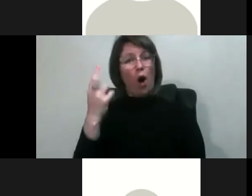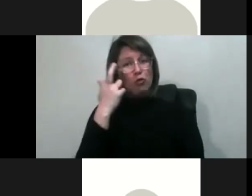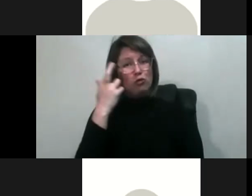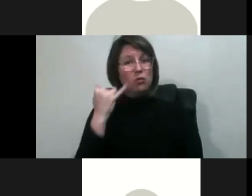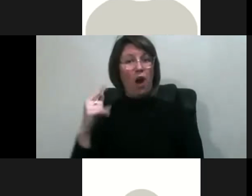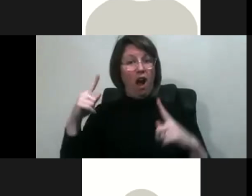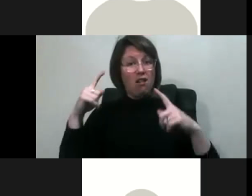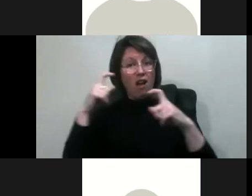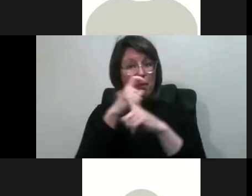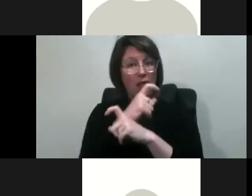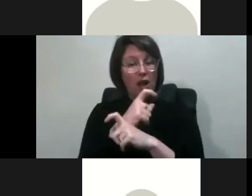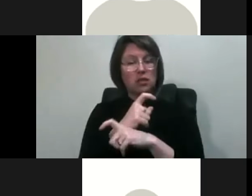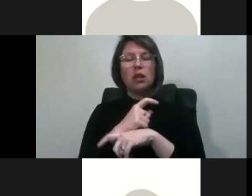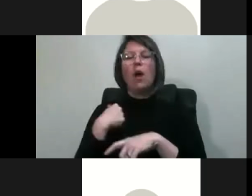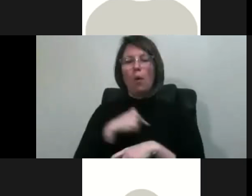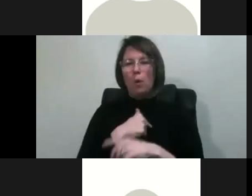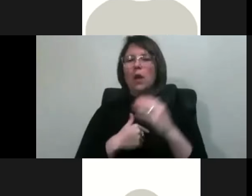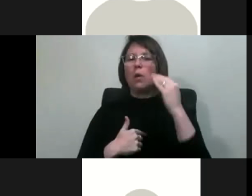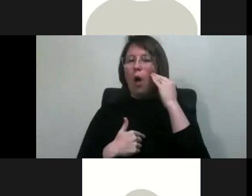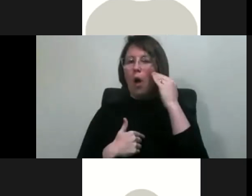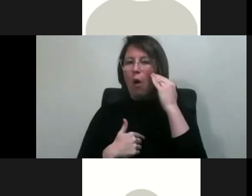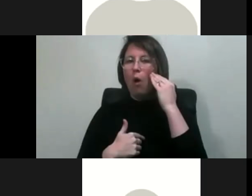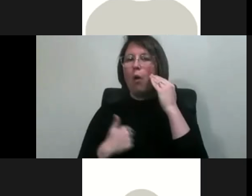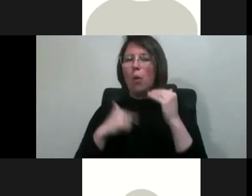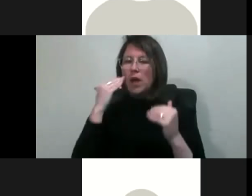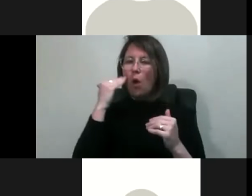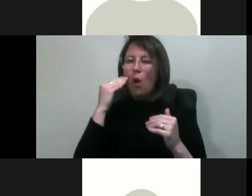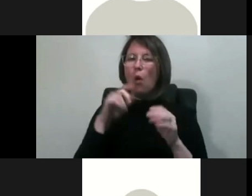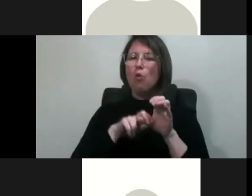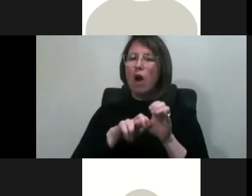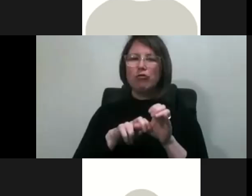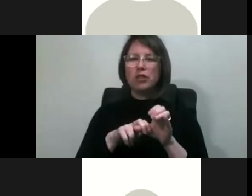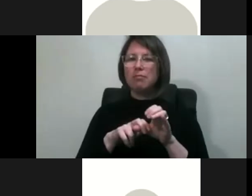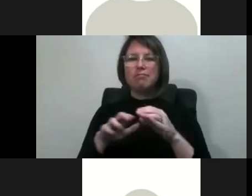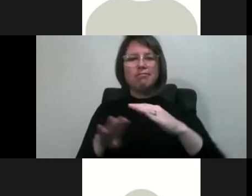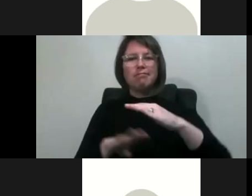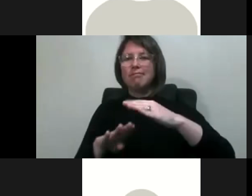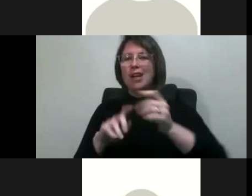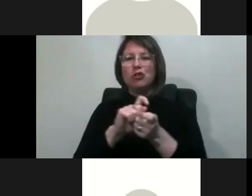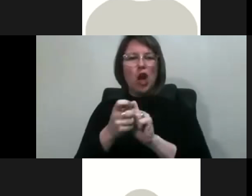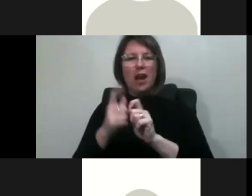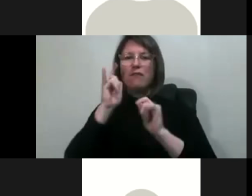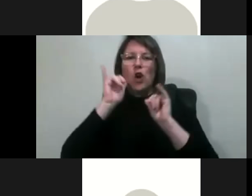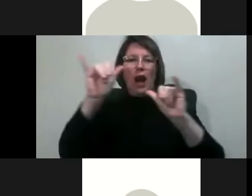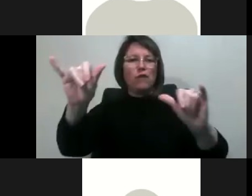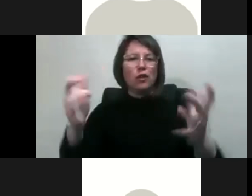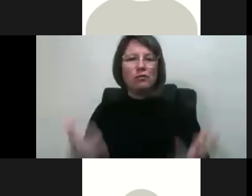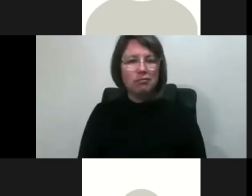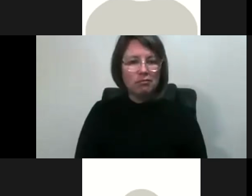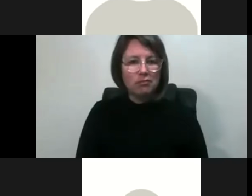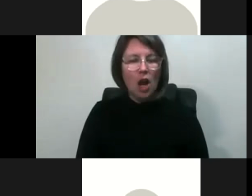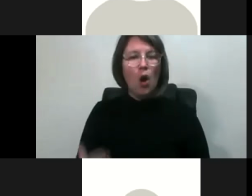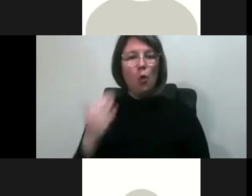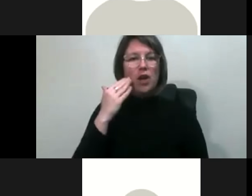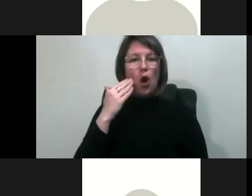is that we know ridership has fundamentally changed forever, and that we know the system, we will be doing